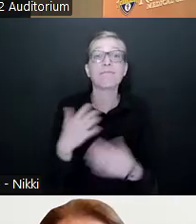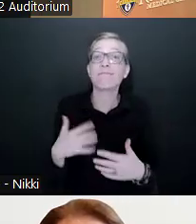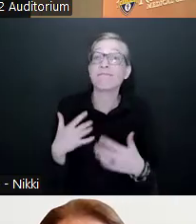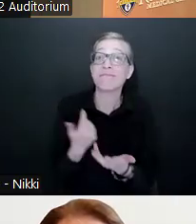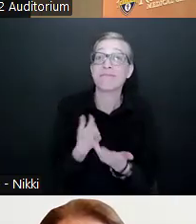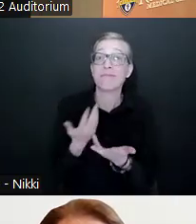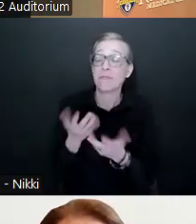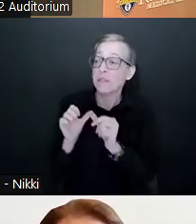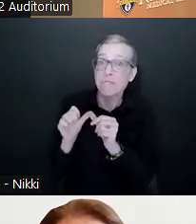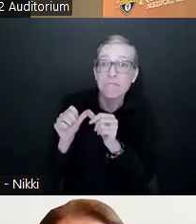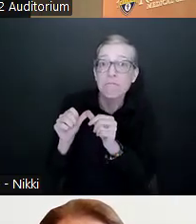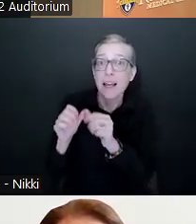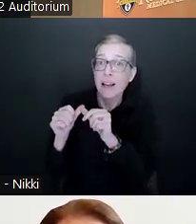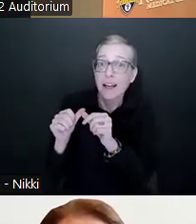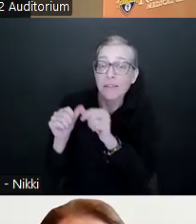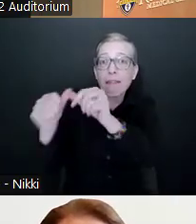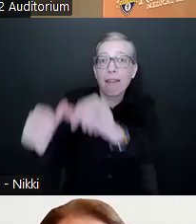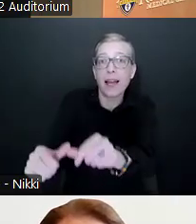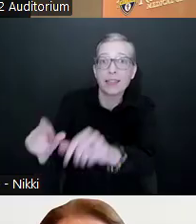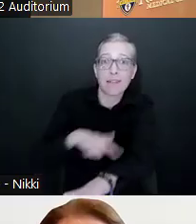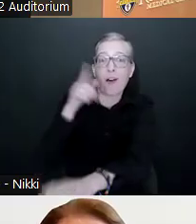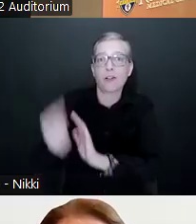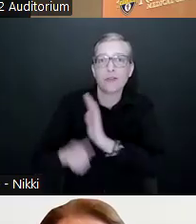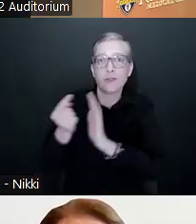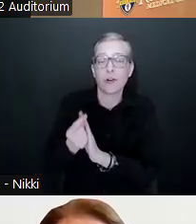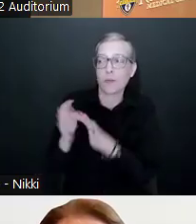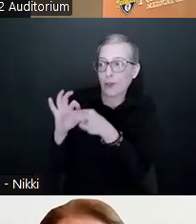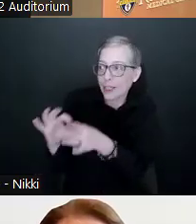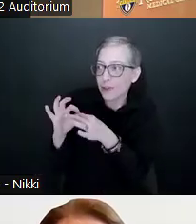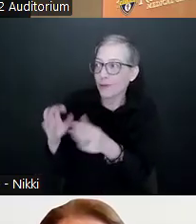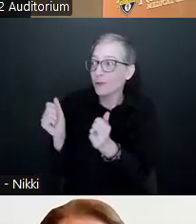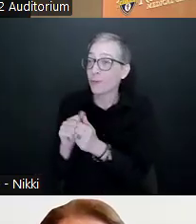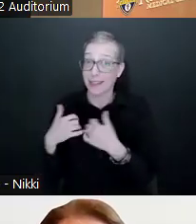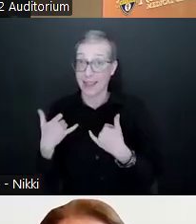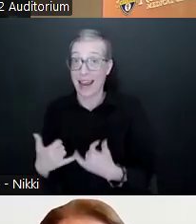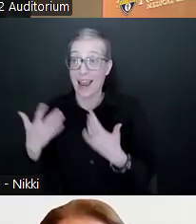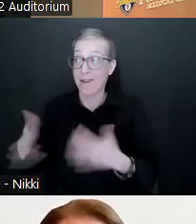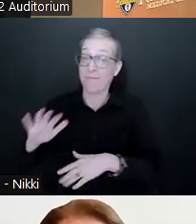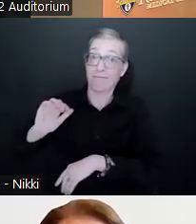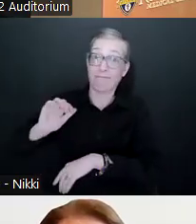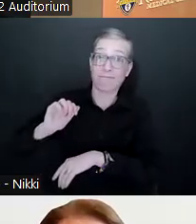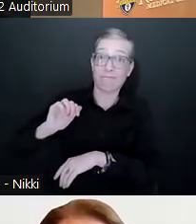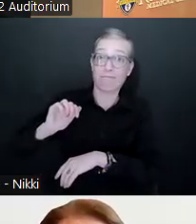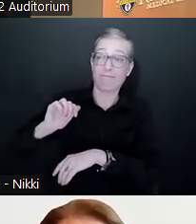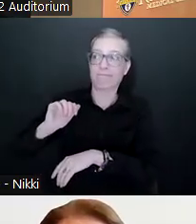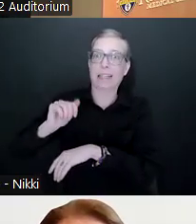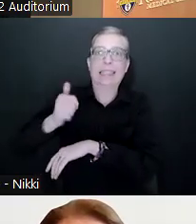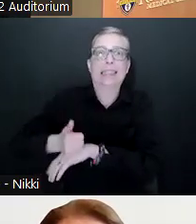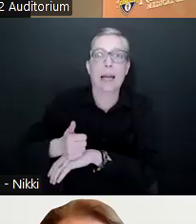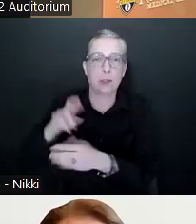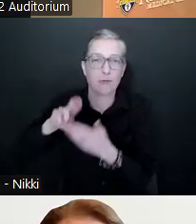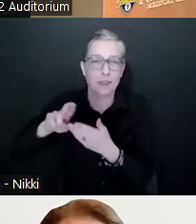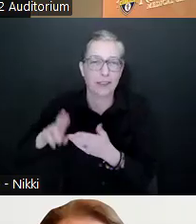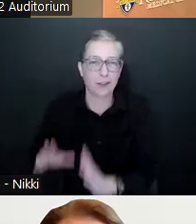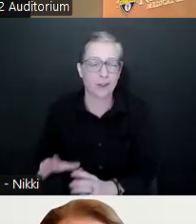assistants, many of whom are now established clinicians and researchers. Rather than telling you